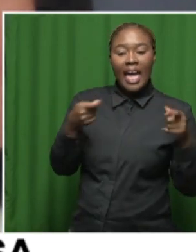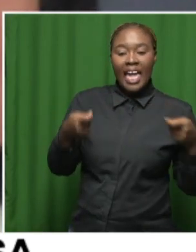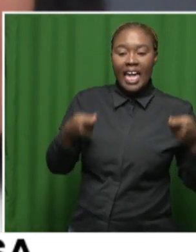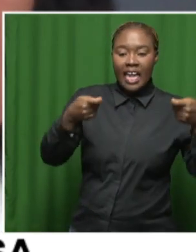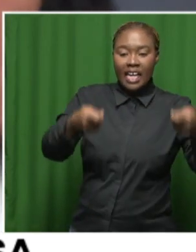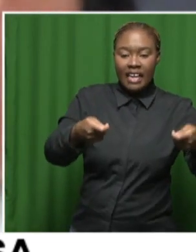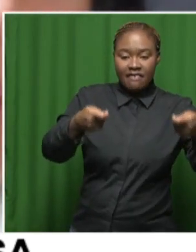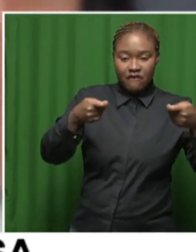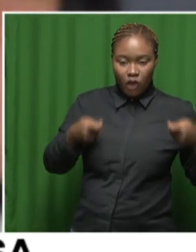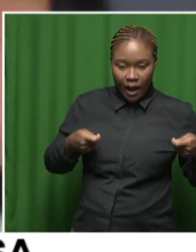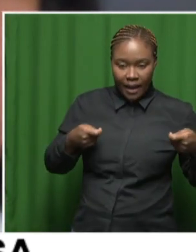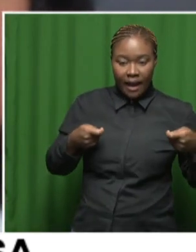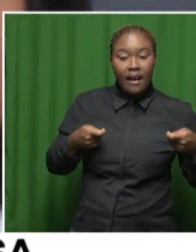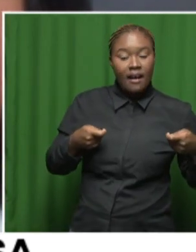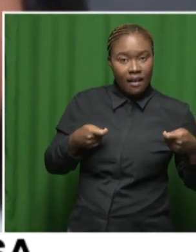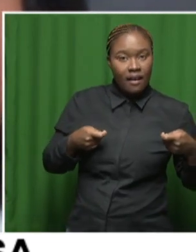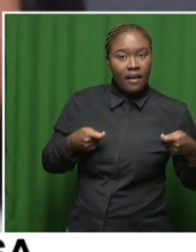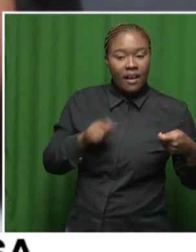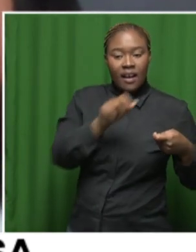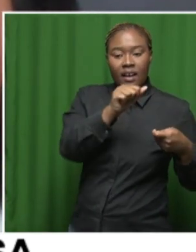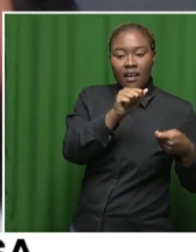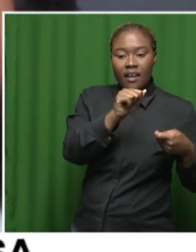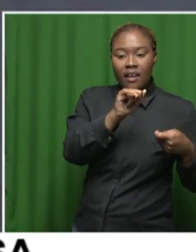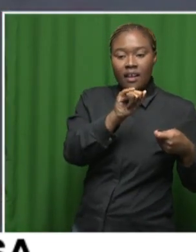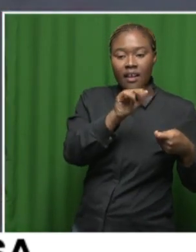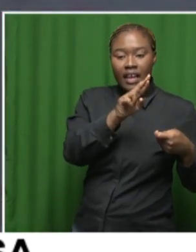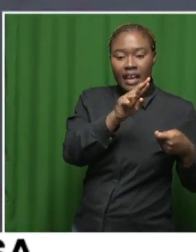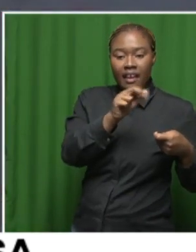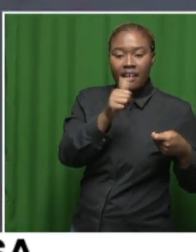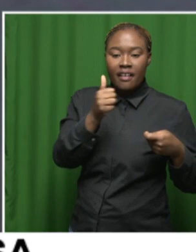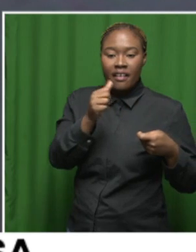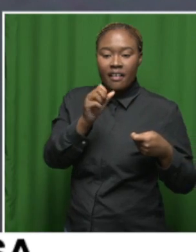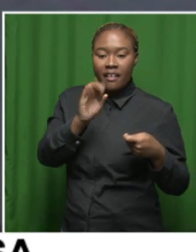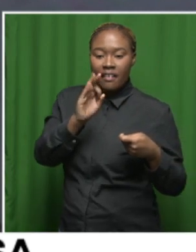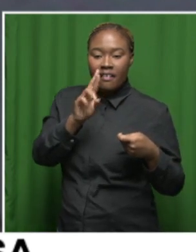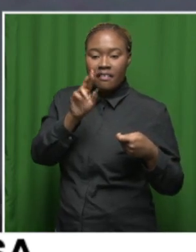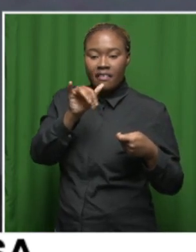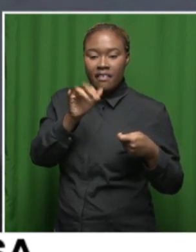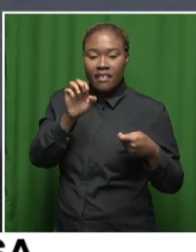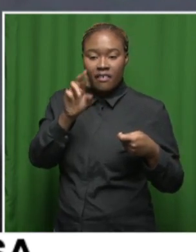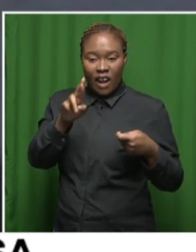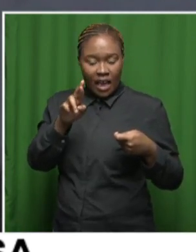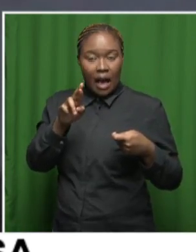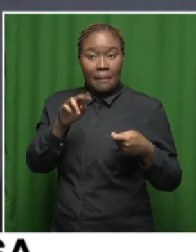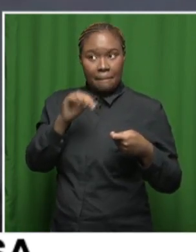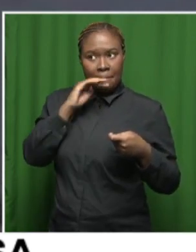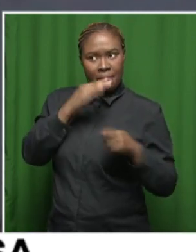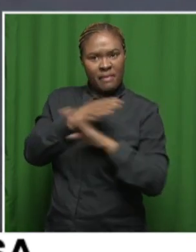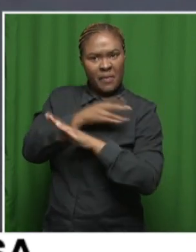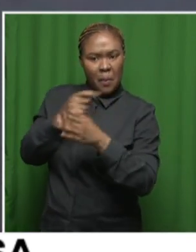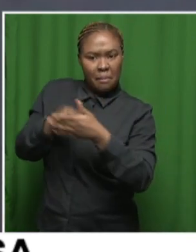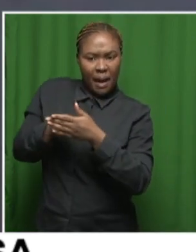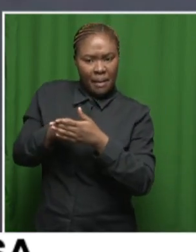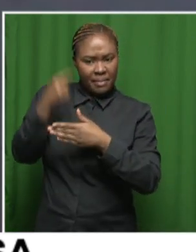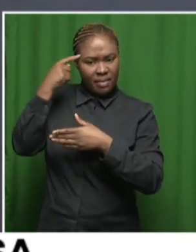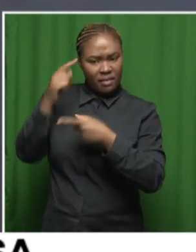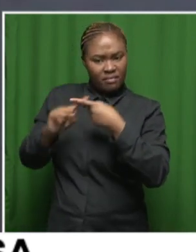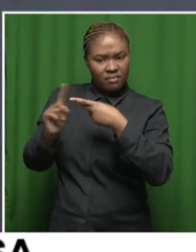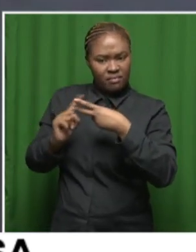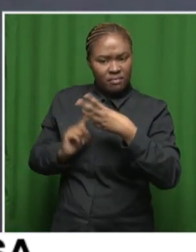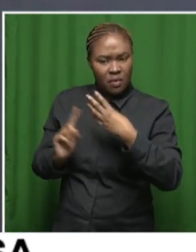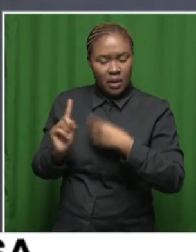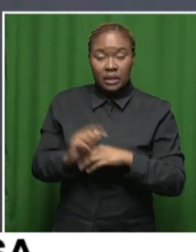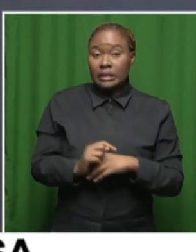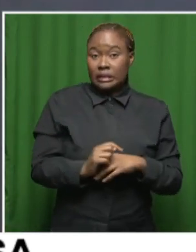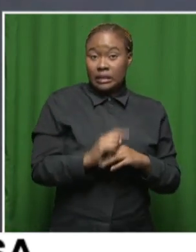I think one of the tips is just think about, there's various different models available, obviously, and you've got to decide